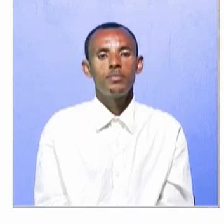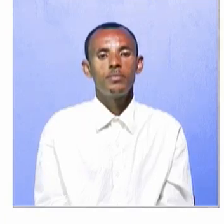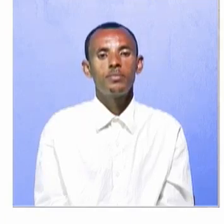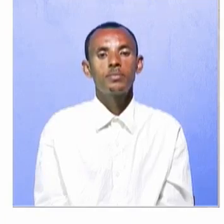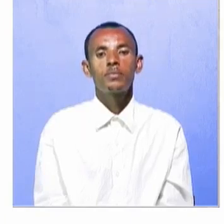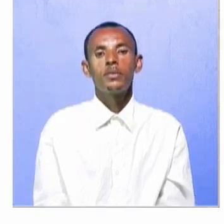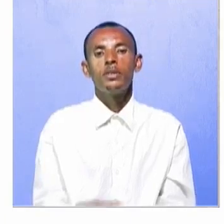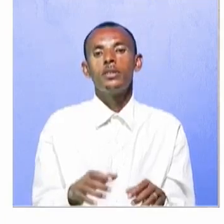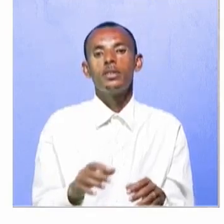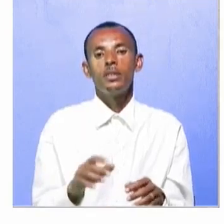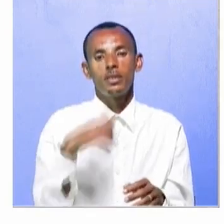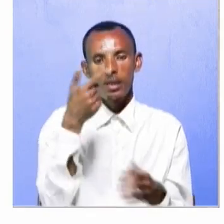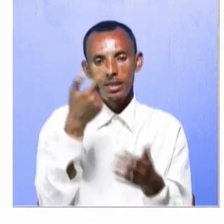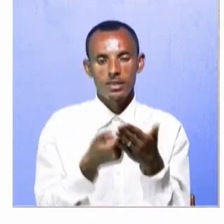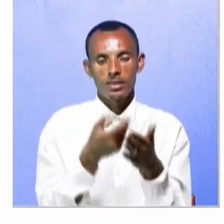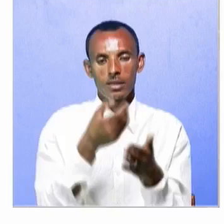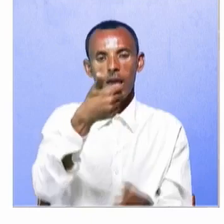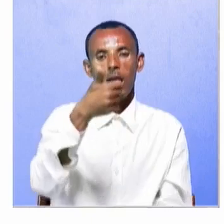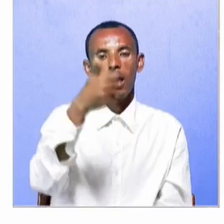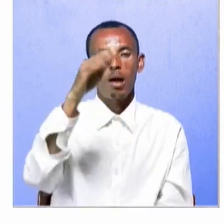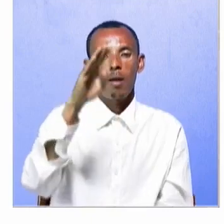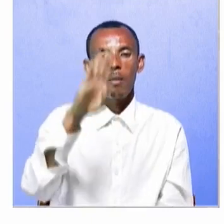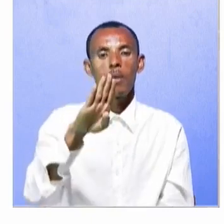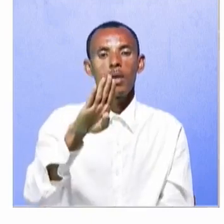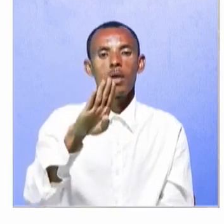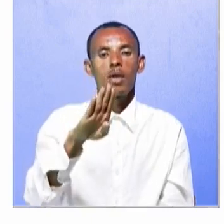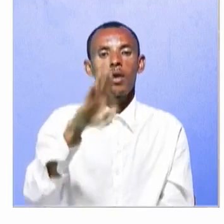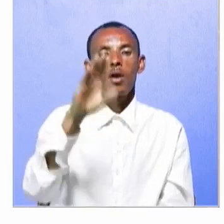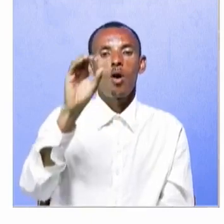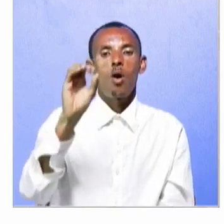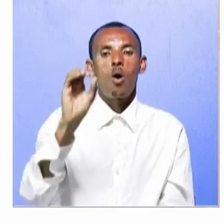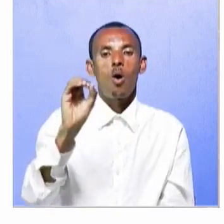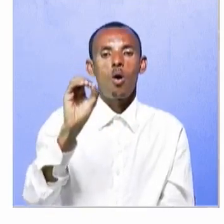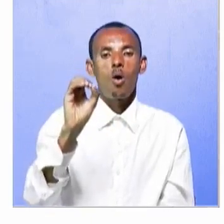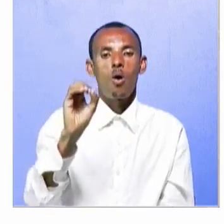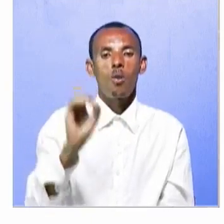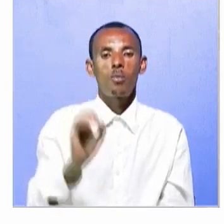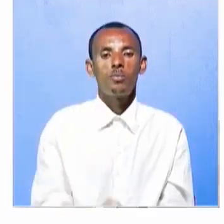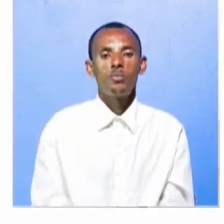Say this is A, B, O,